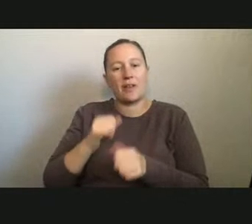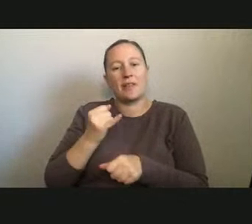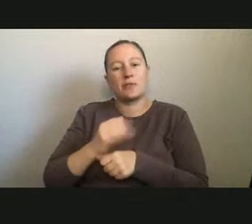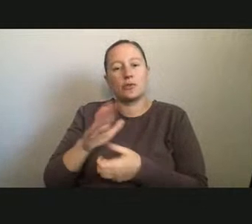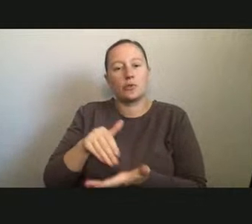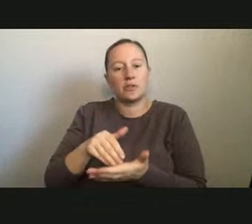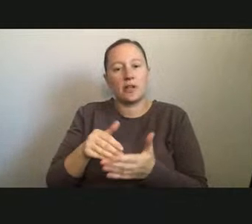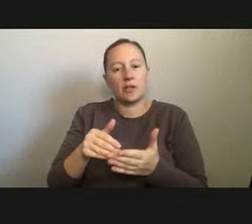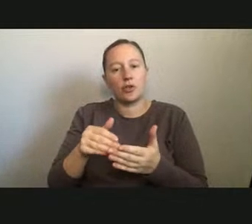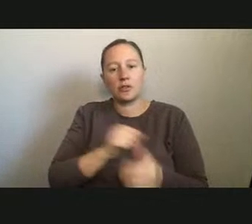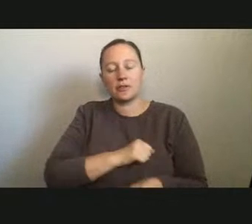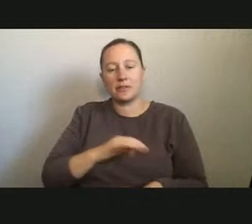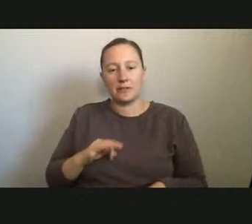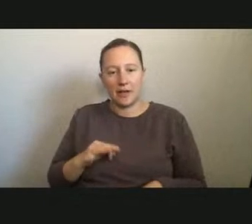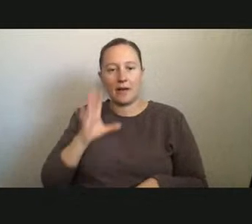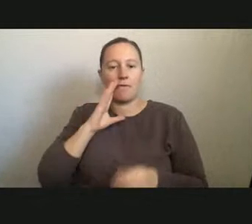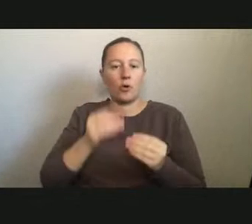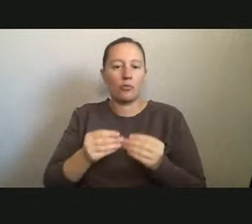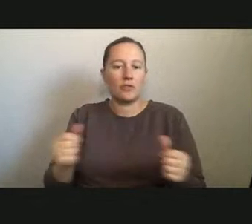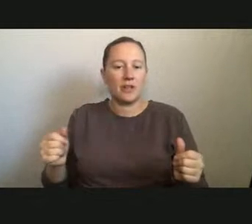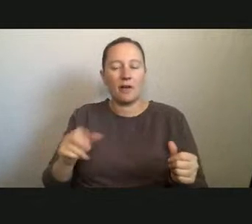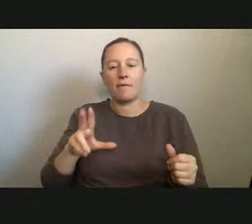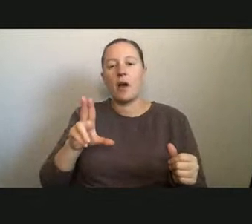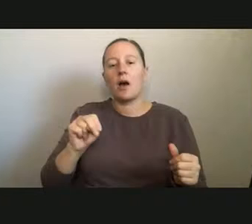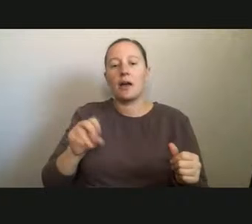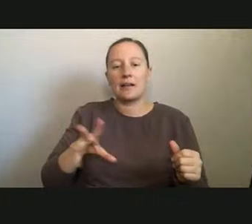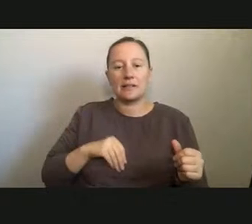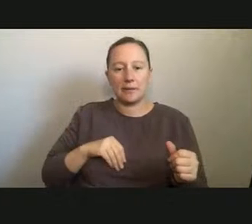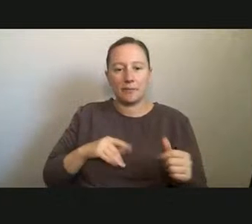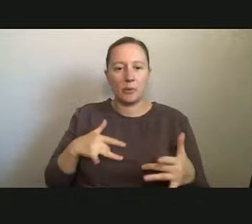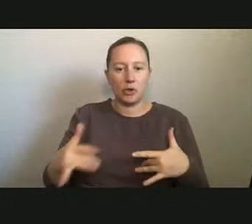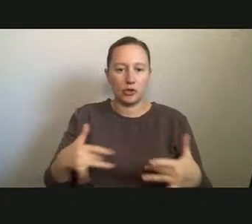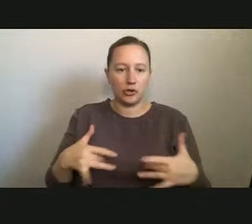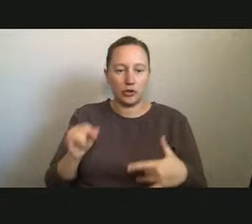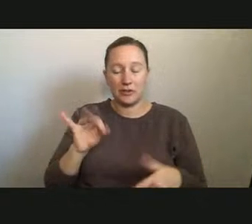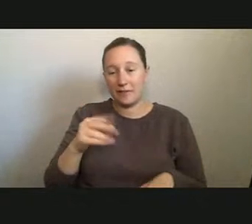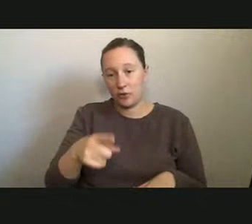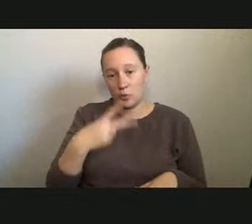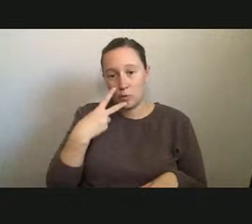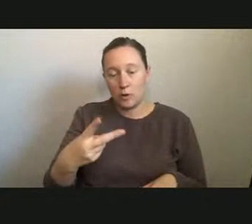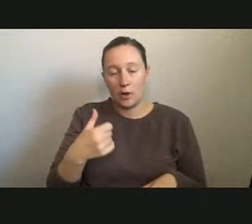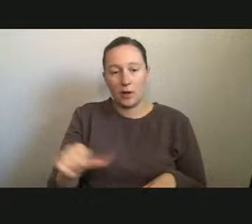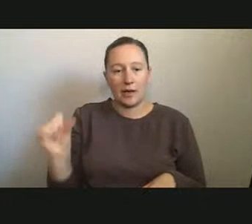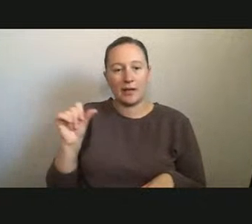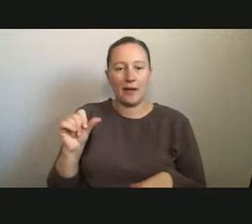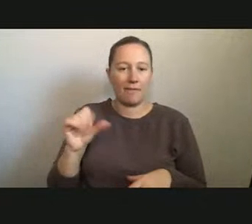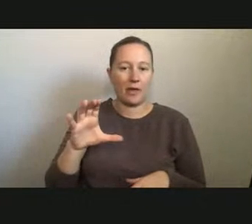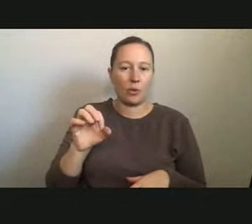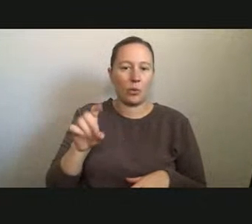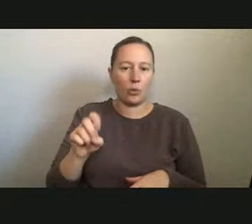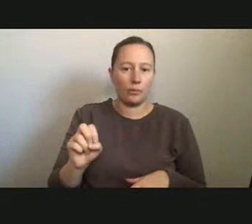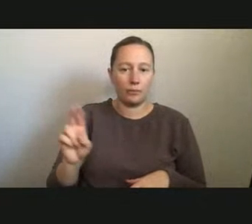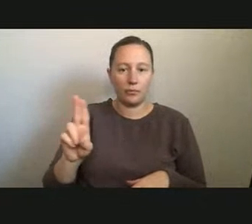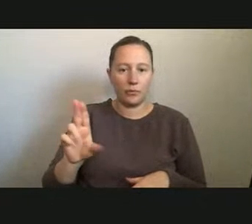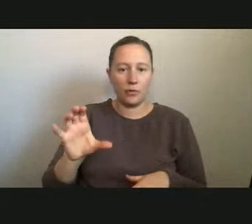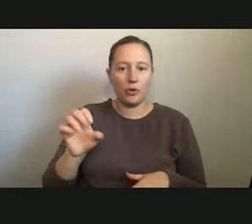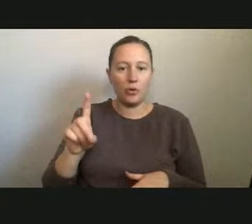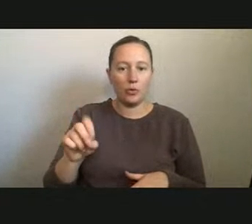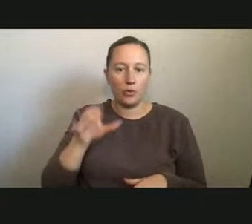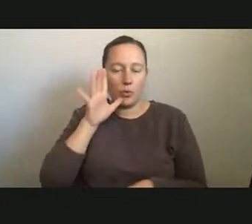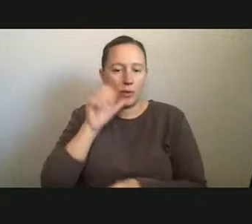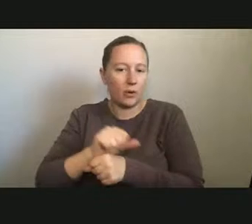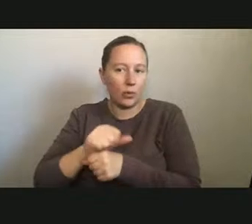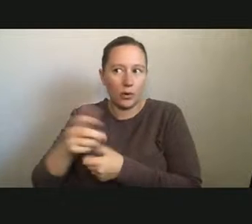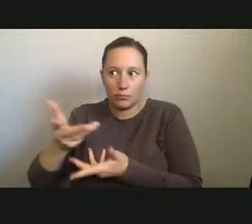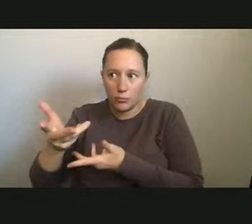to resolve unacceptable inclusion concerns if there are any. So if you saw any of those U codes, this would be the time when you'd be working with